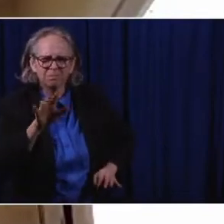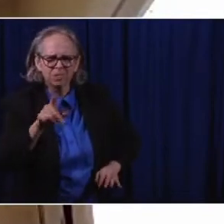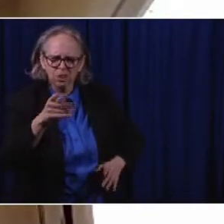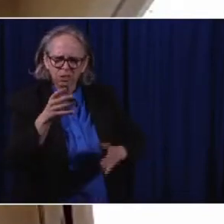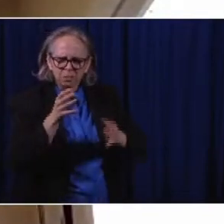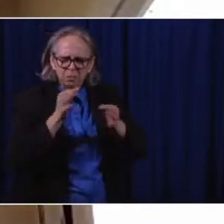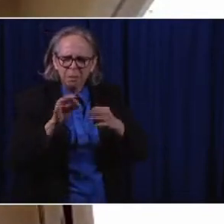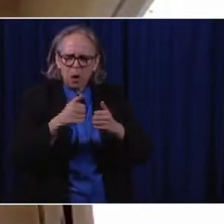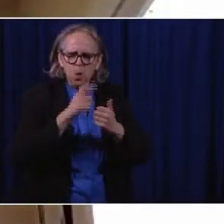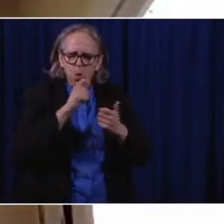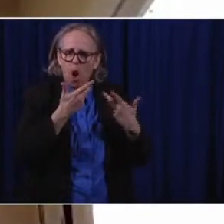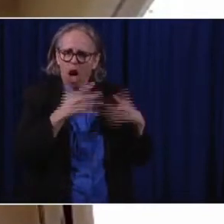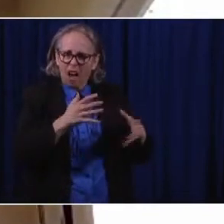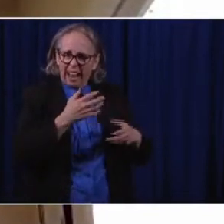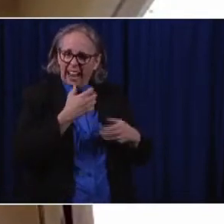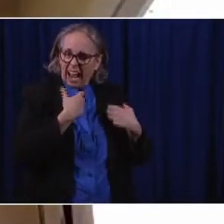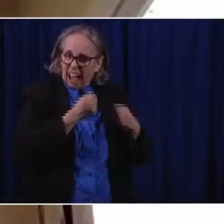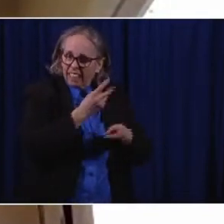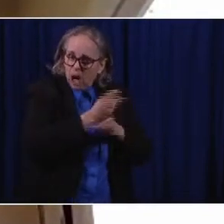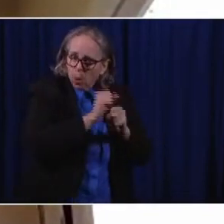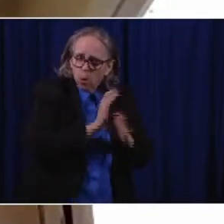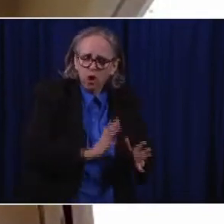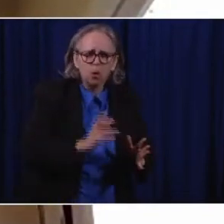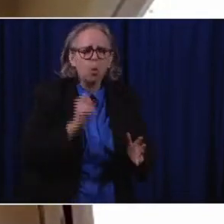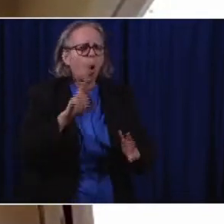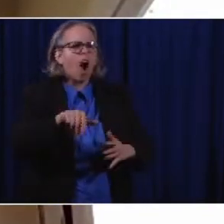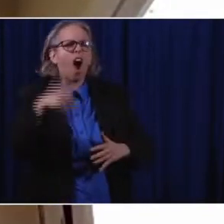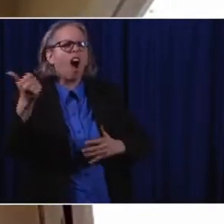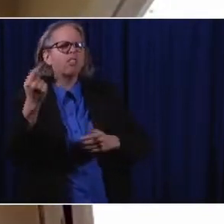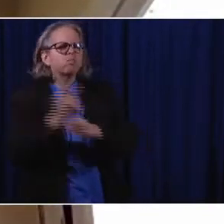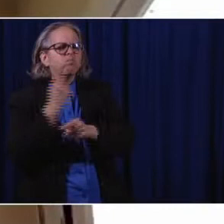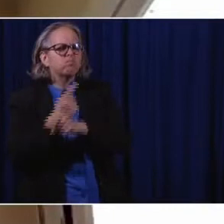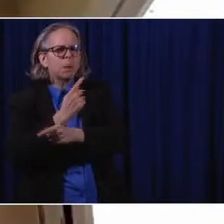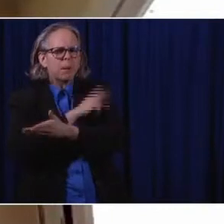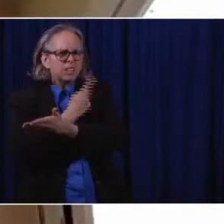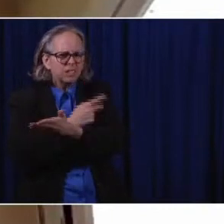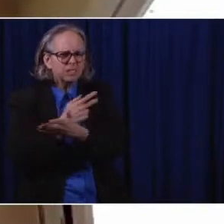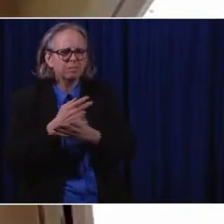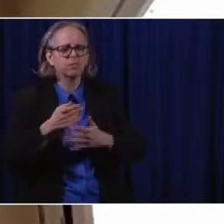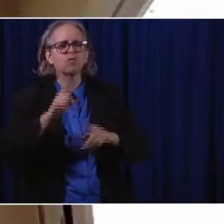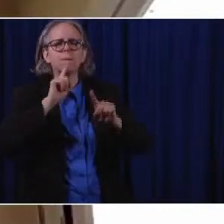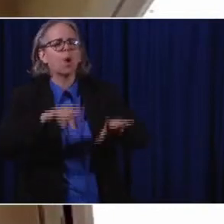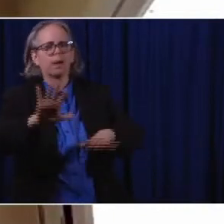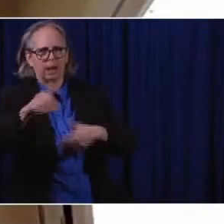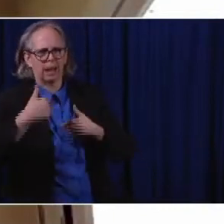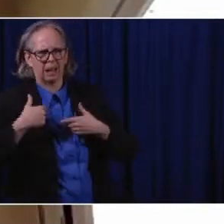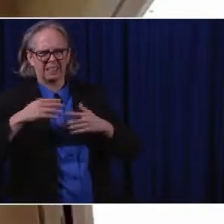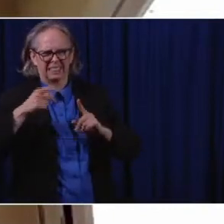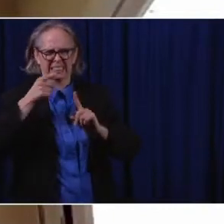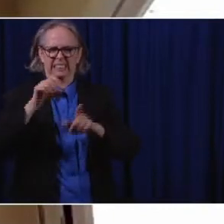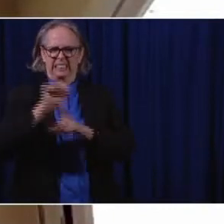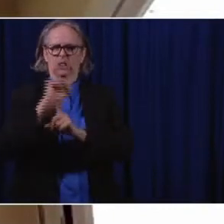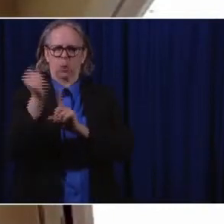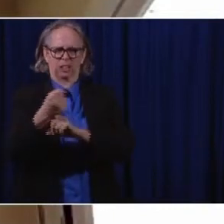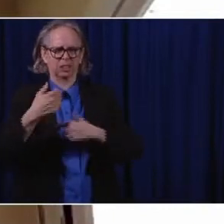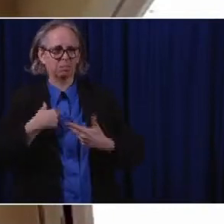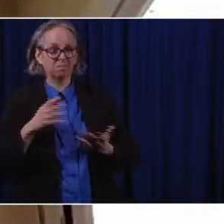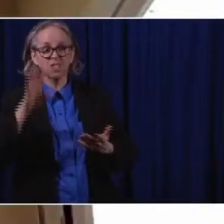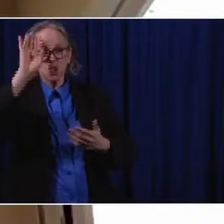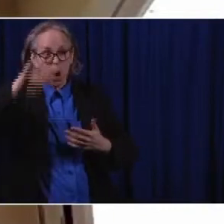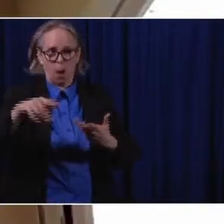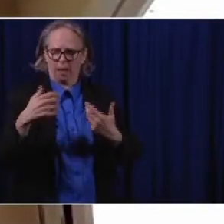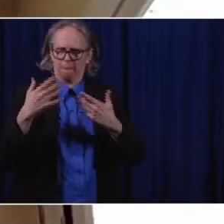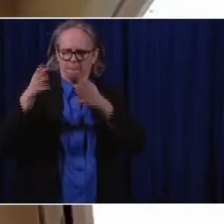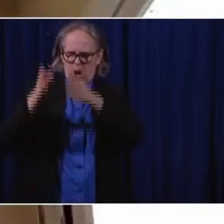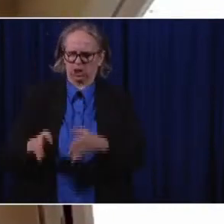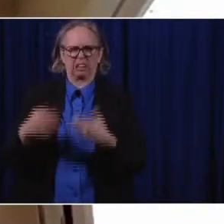workers, or are you talking about people in other settings? In this particular case, it was a healthcare worker that reached out to one of our reporters